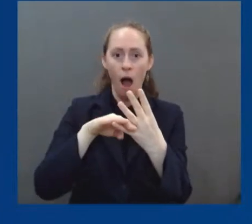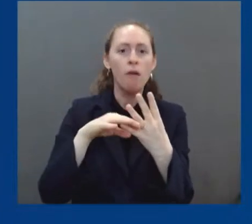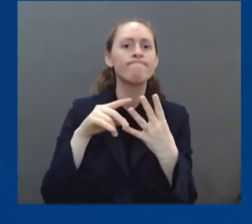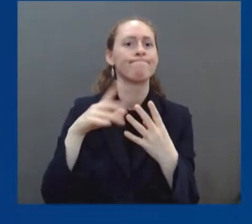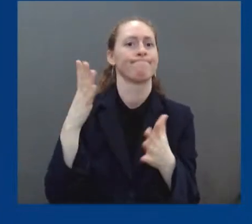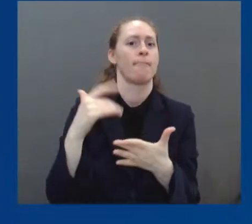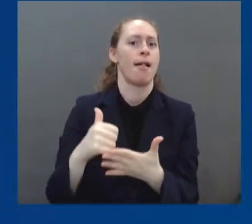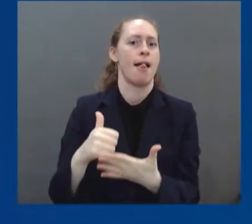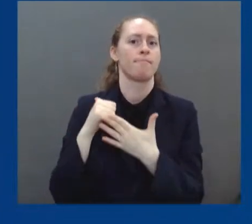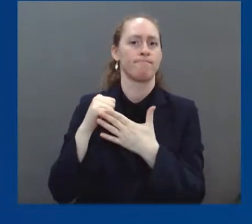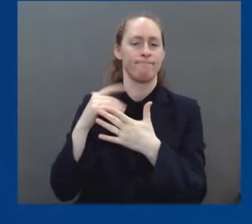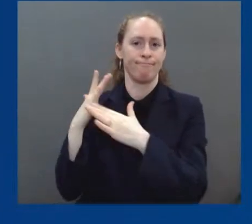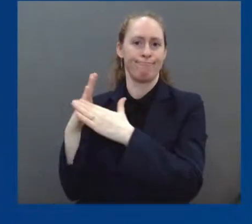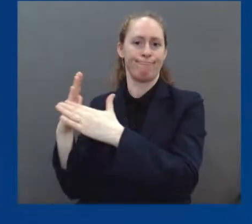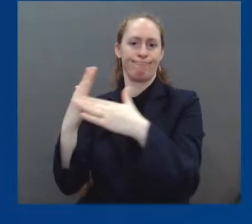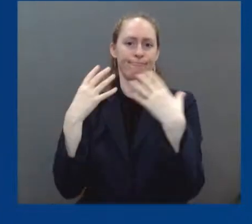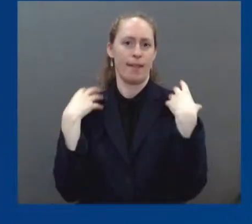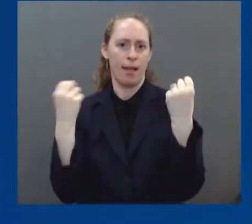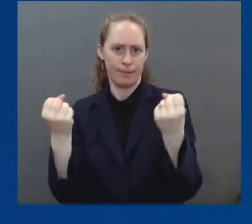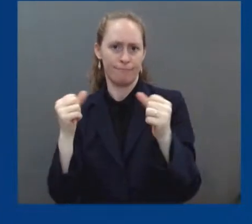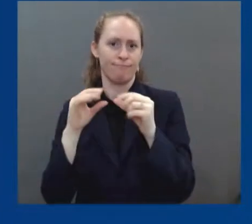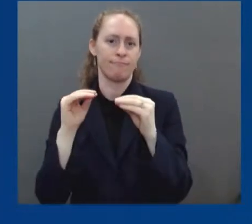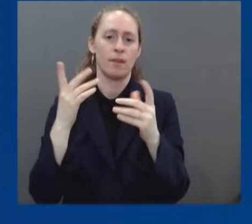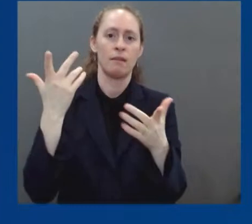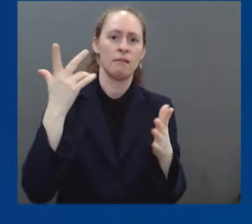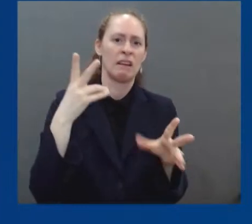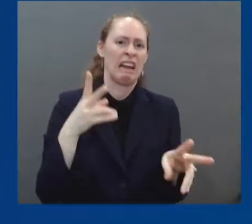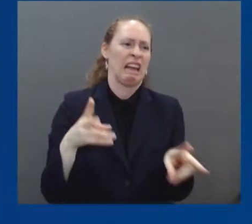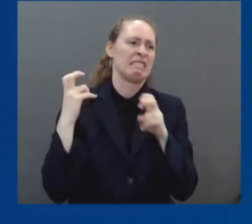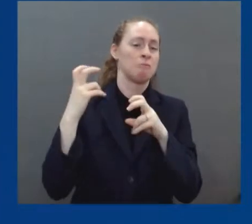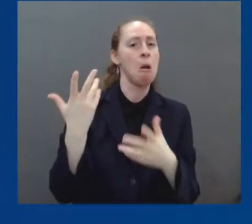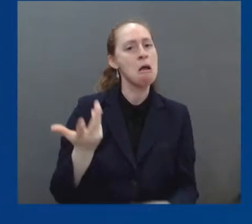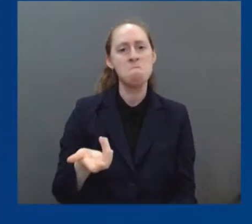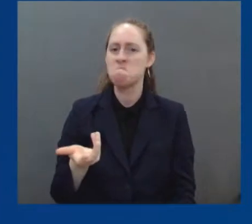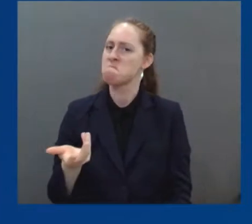slide, again from Israel by